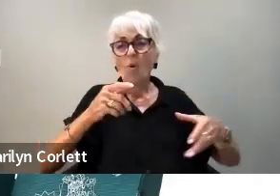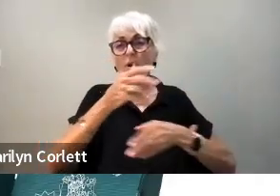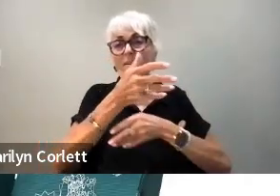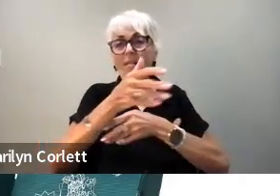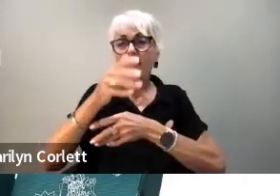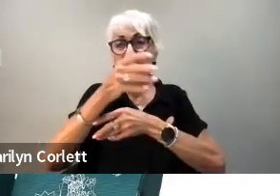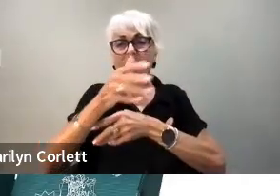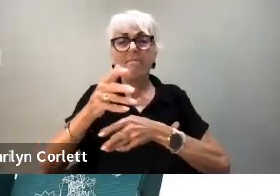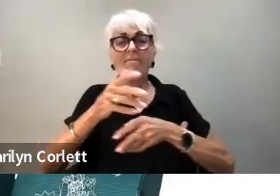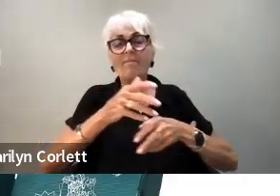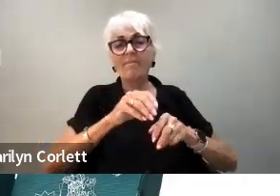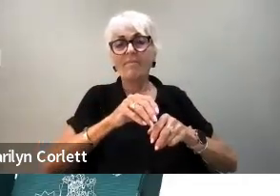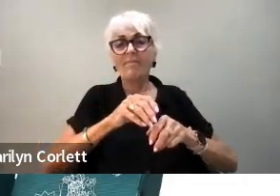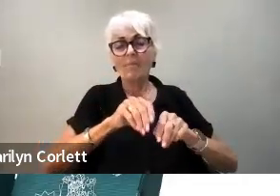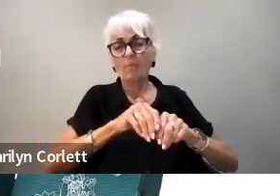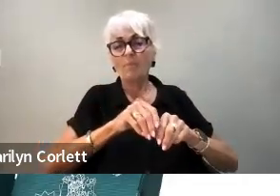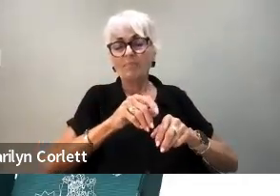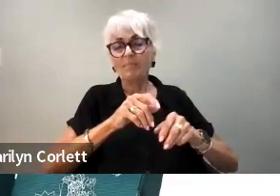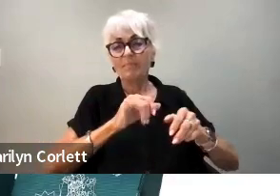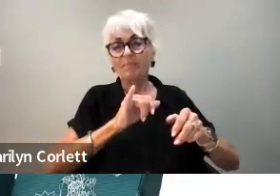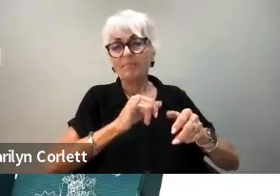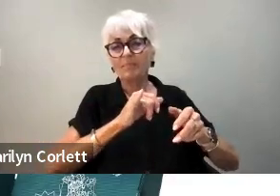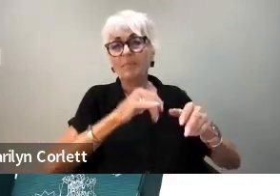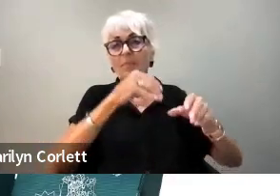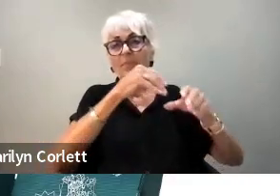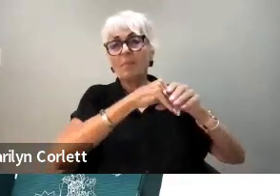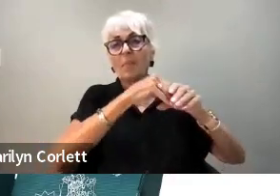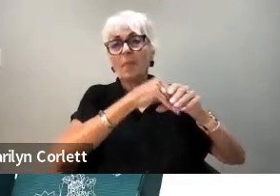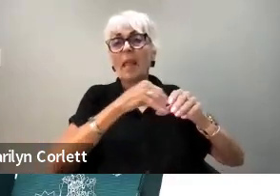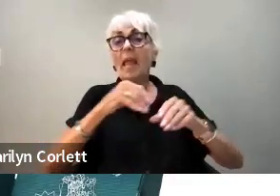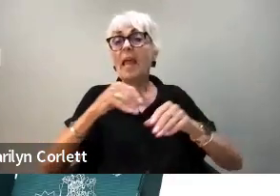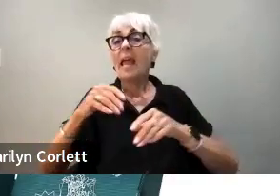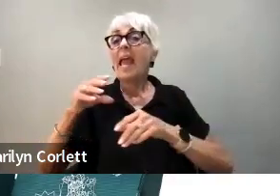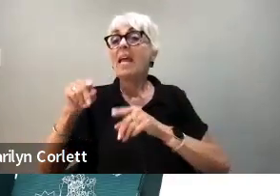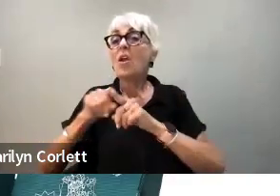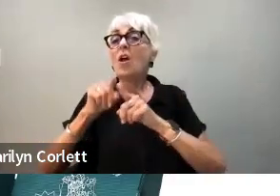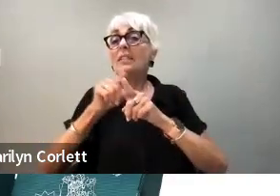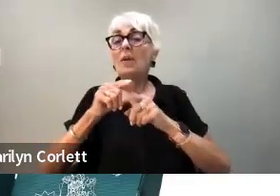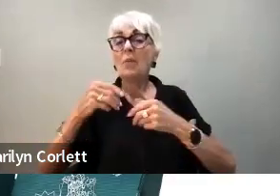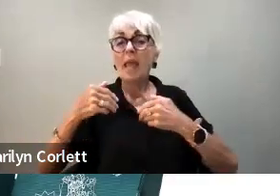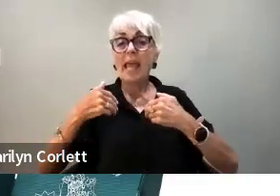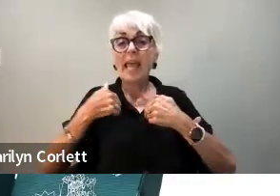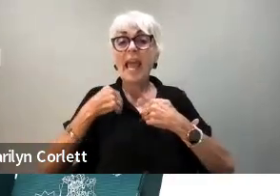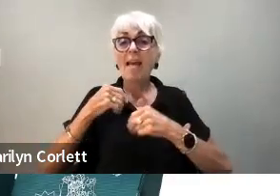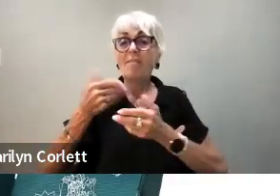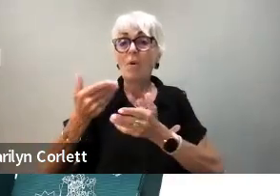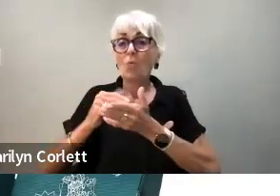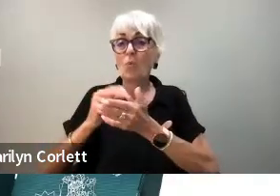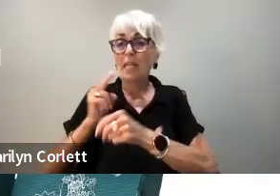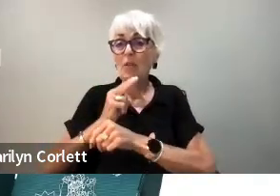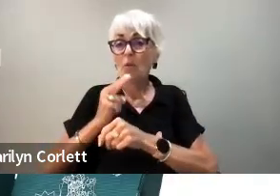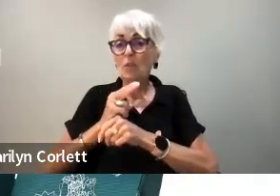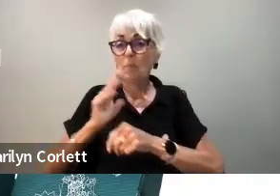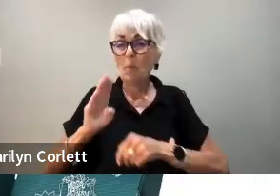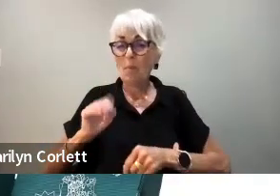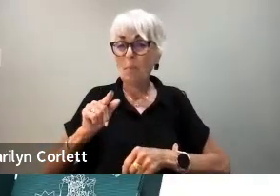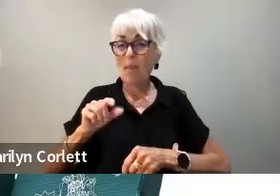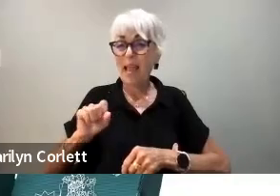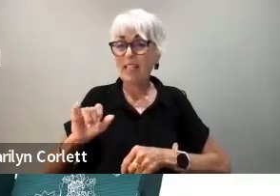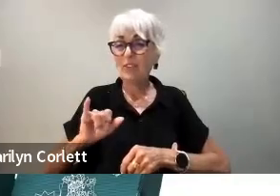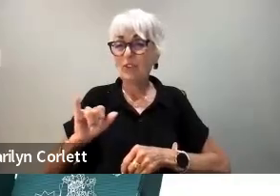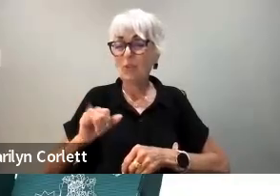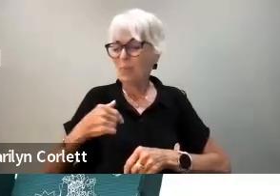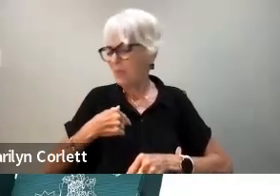And then talking about paper bags, they also make reusable bags as well. I'm not quite sure how that would work